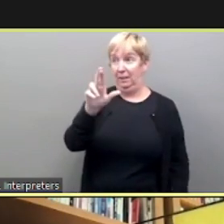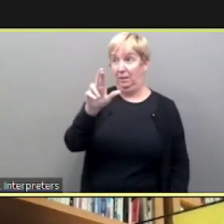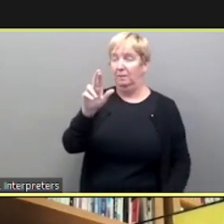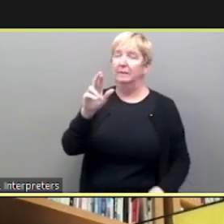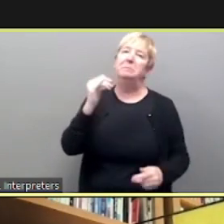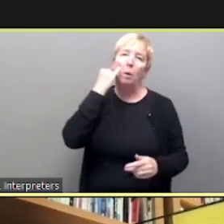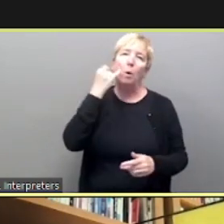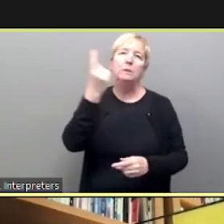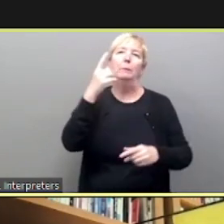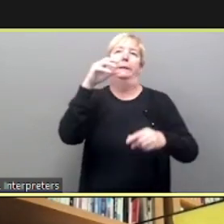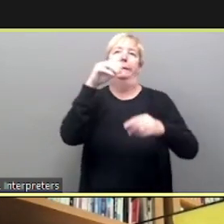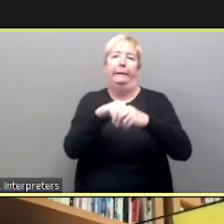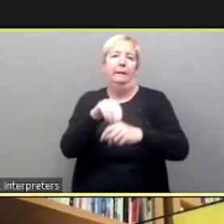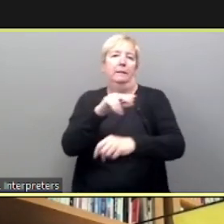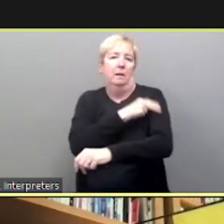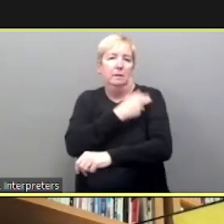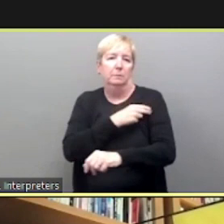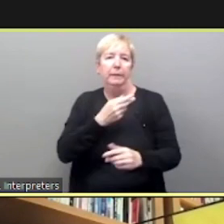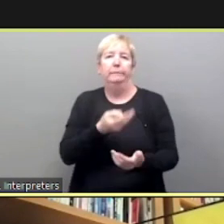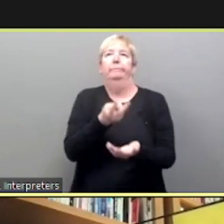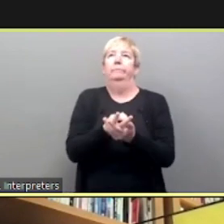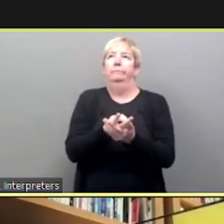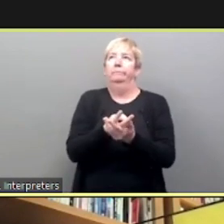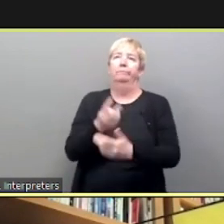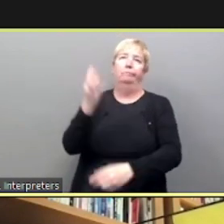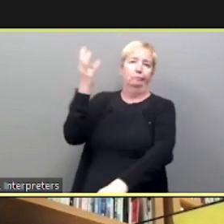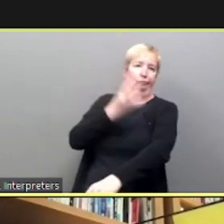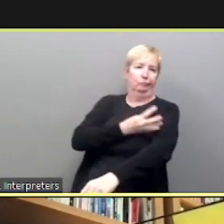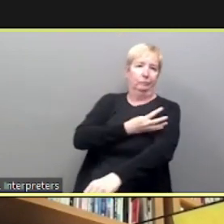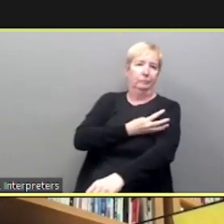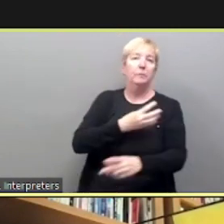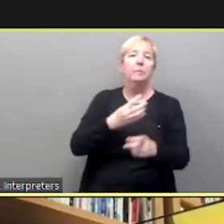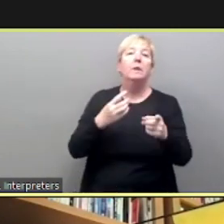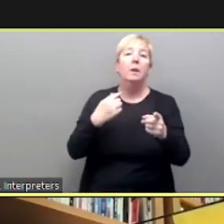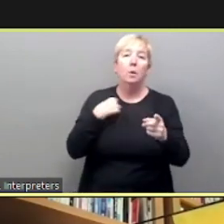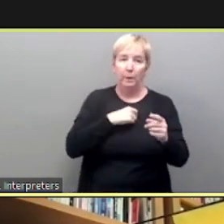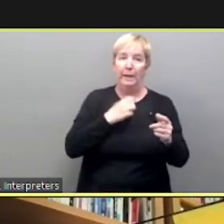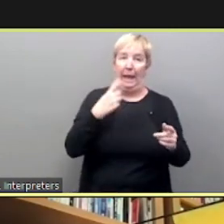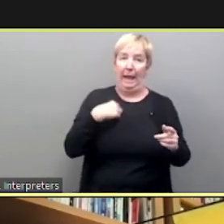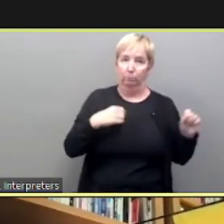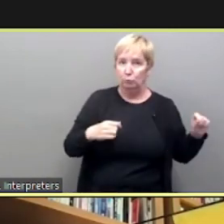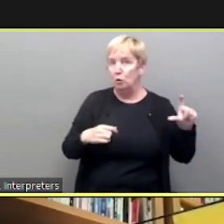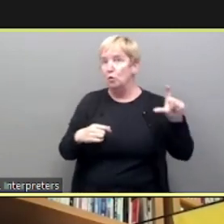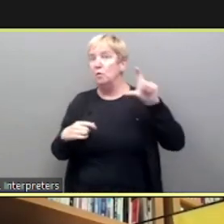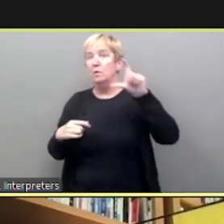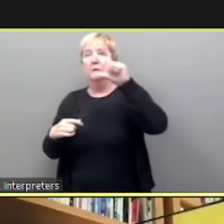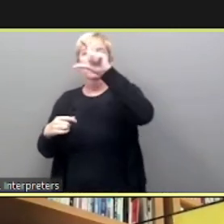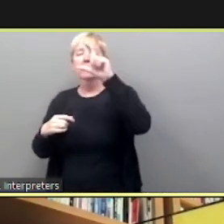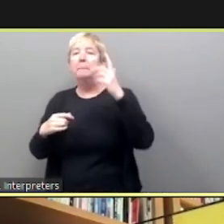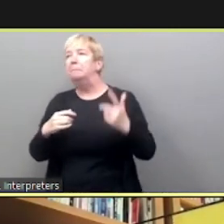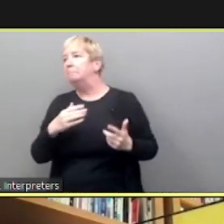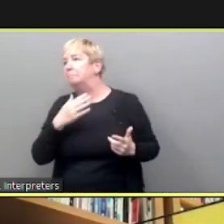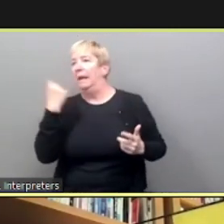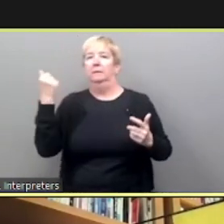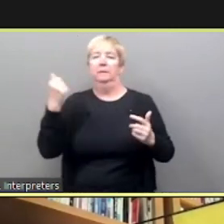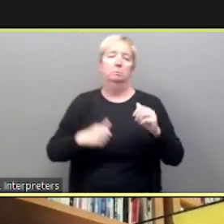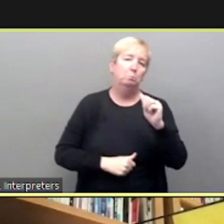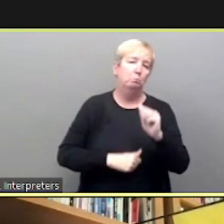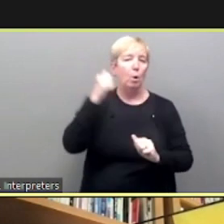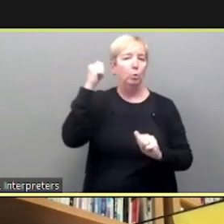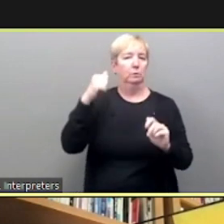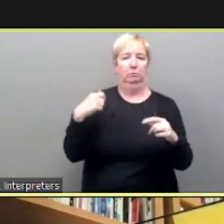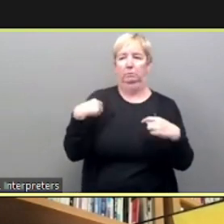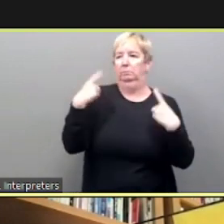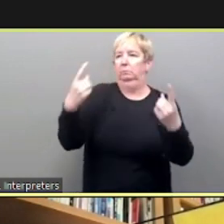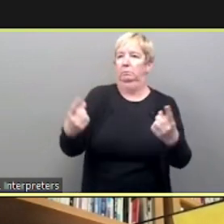can see we're at our highest rates of remdesivir use actually this year. This only goes back to July, but we're